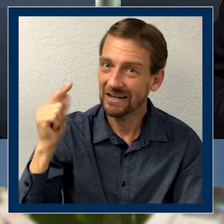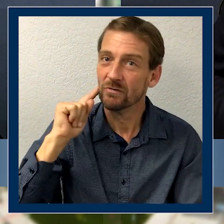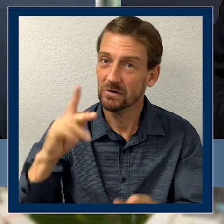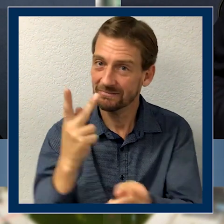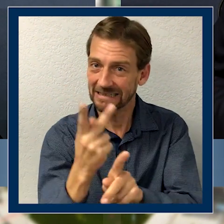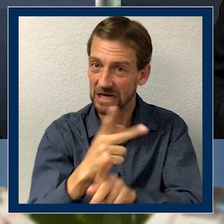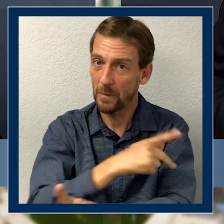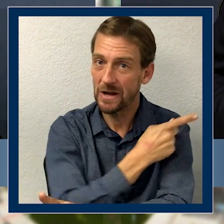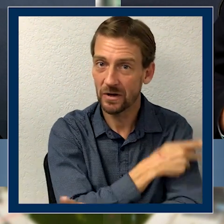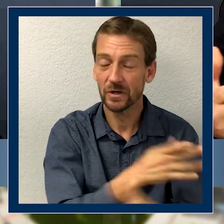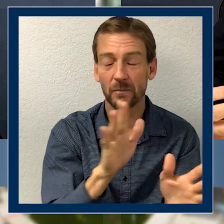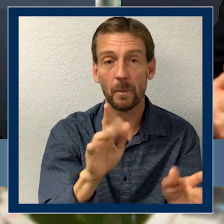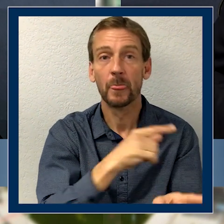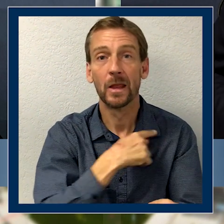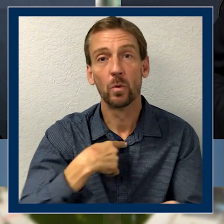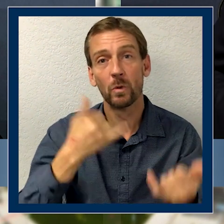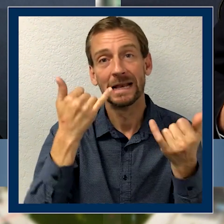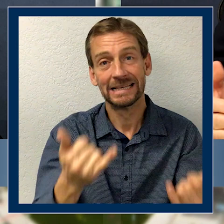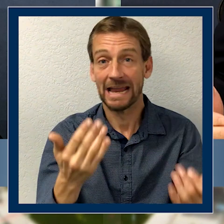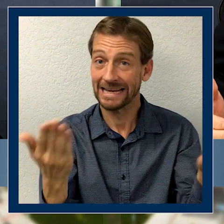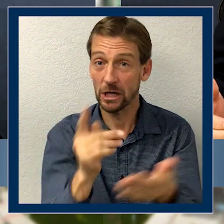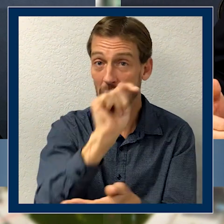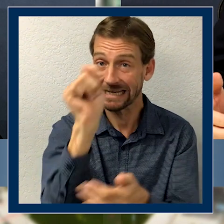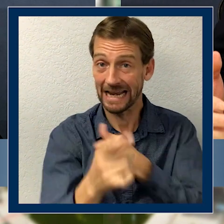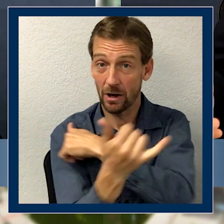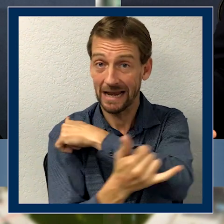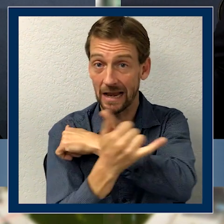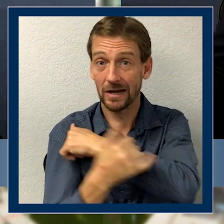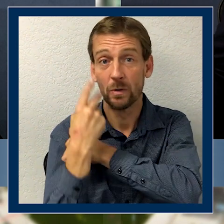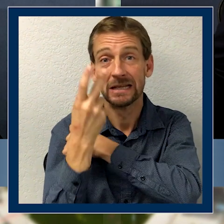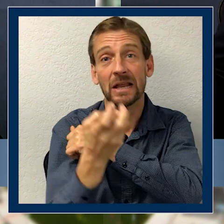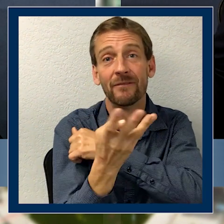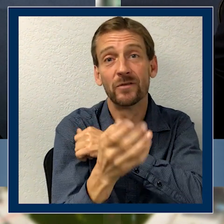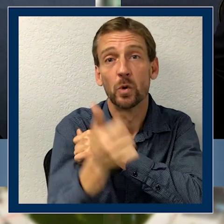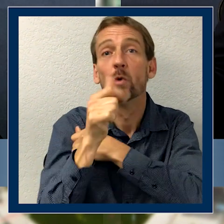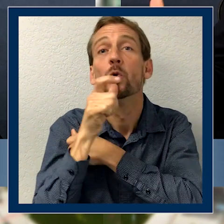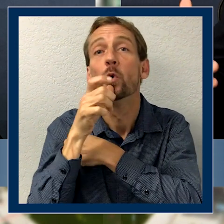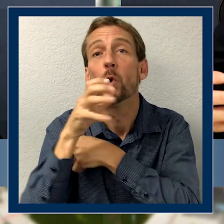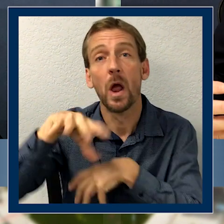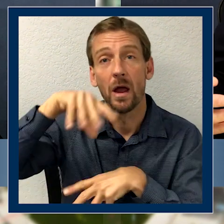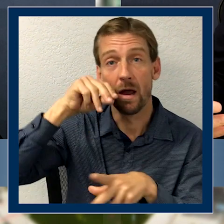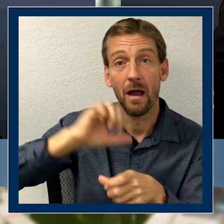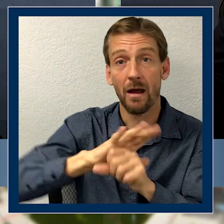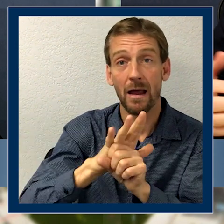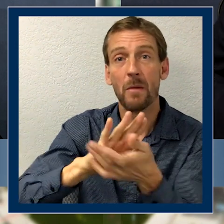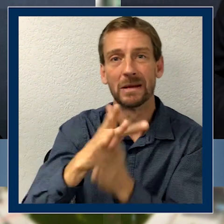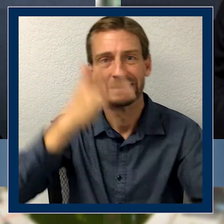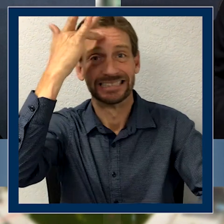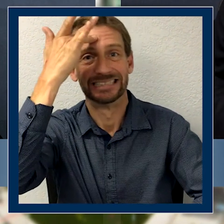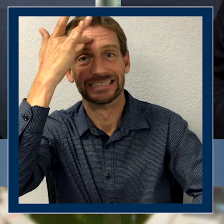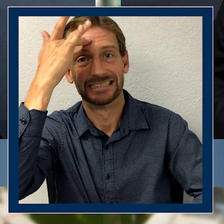and we are seeing, at least in Tulare County, fewer patients that contract the virus actually being hospitalized.